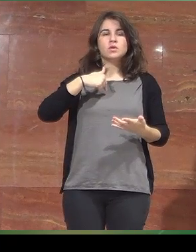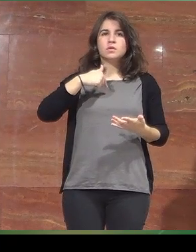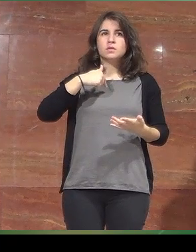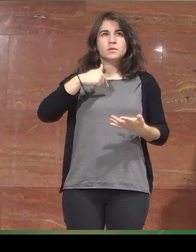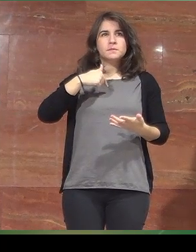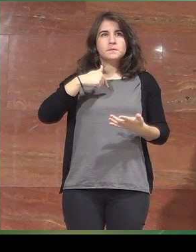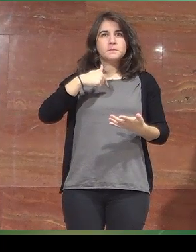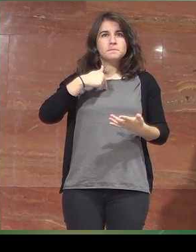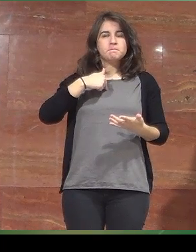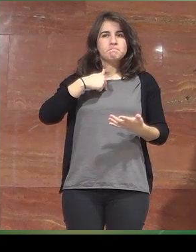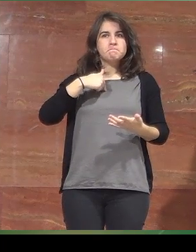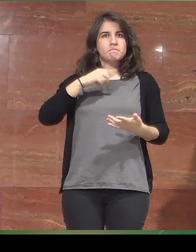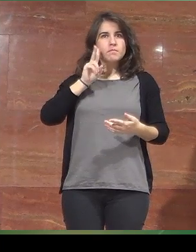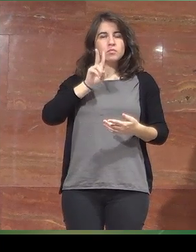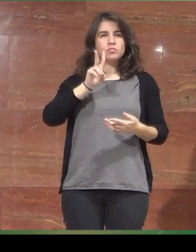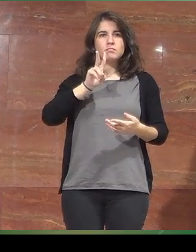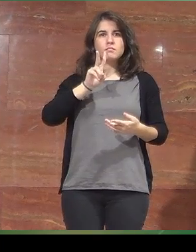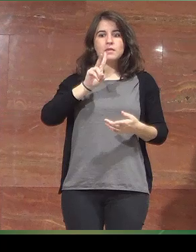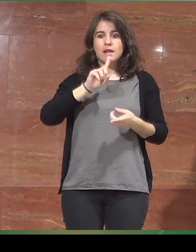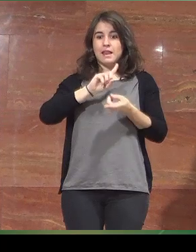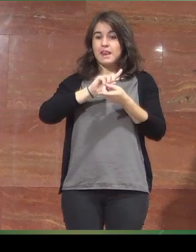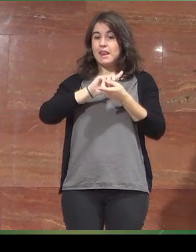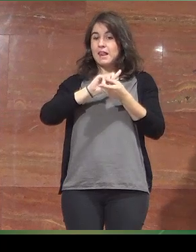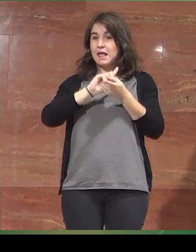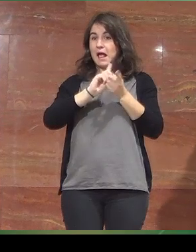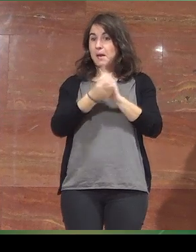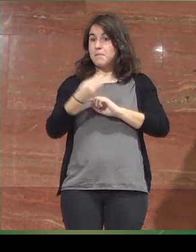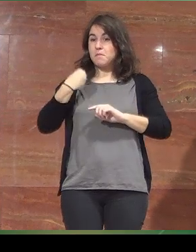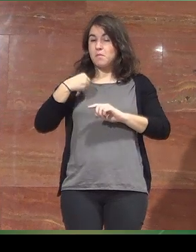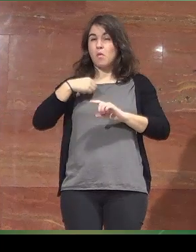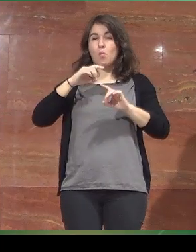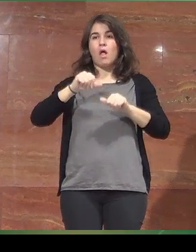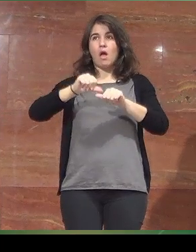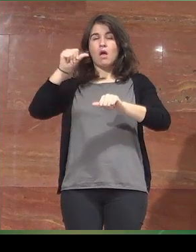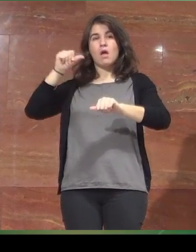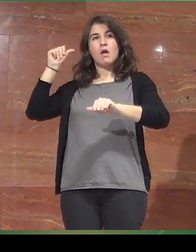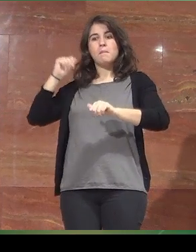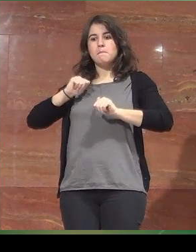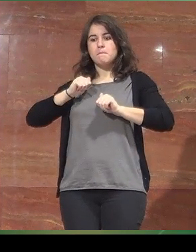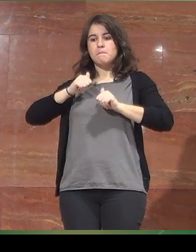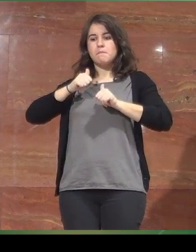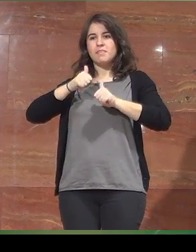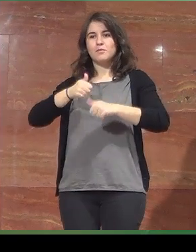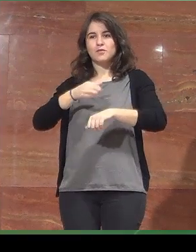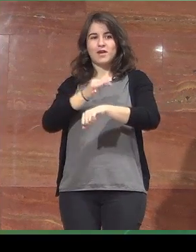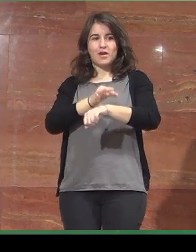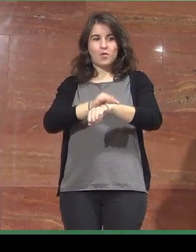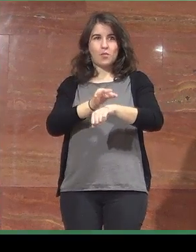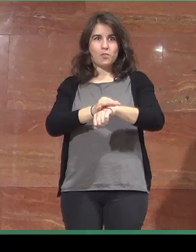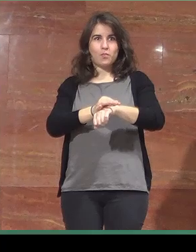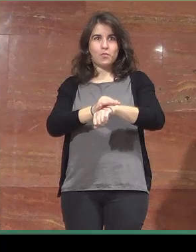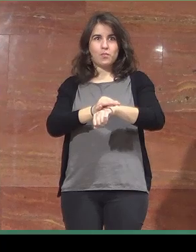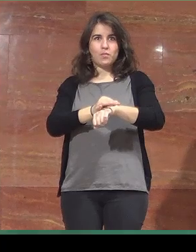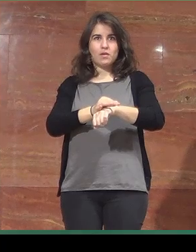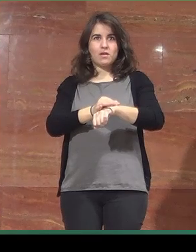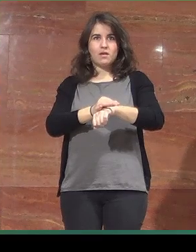transport the time on our. When you have every time a clock, you don't know what time it is. When you